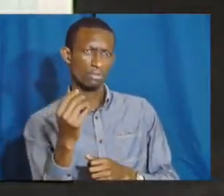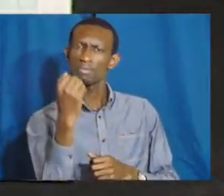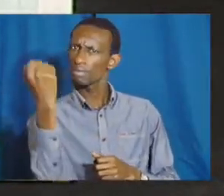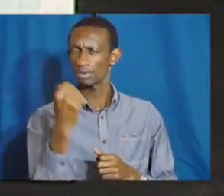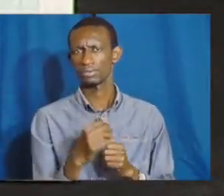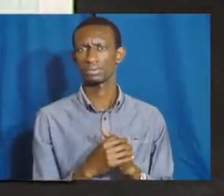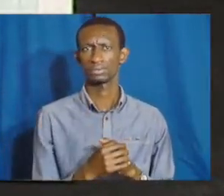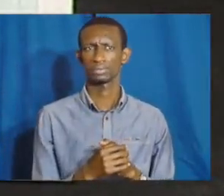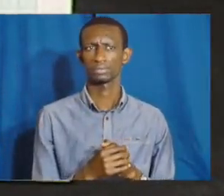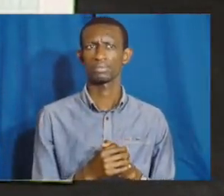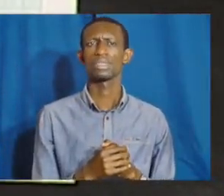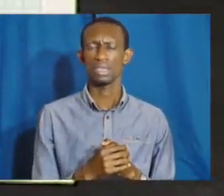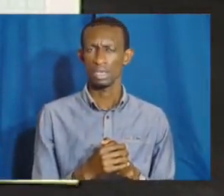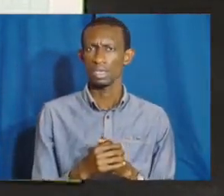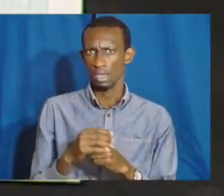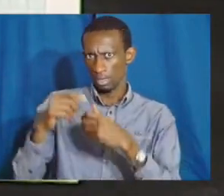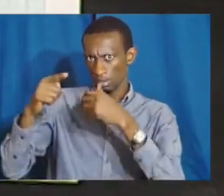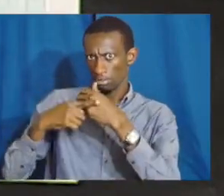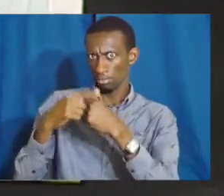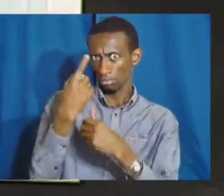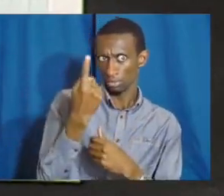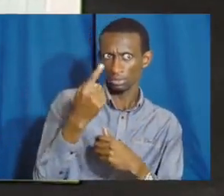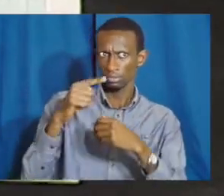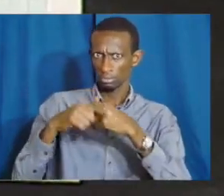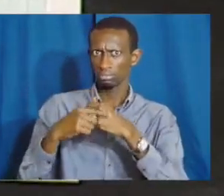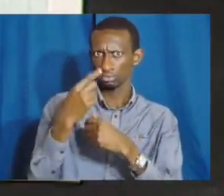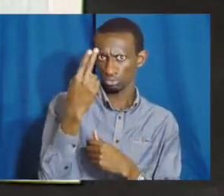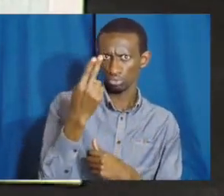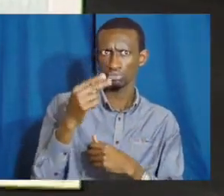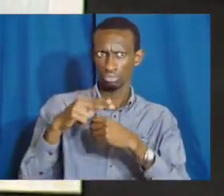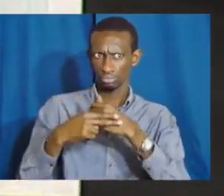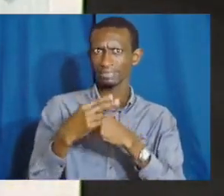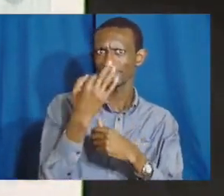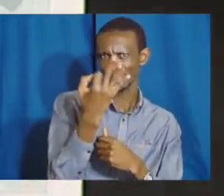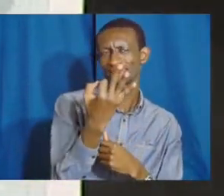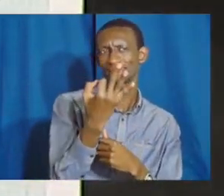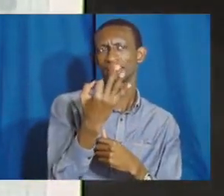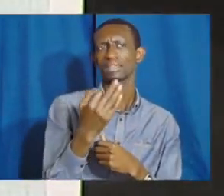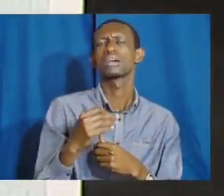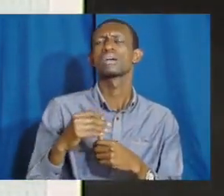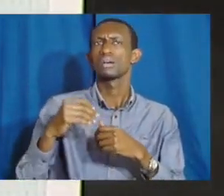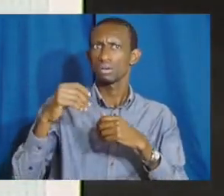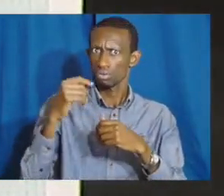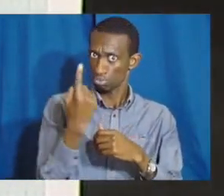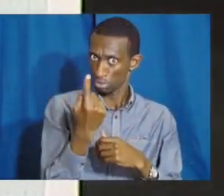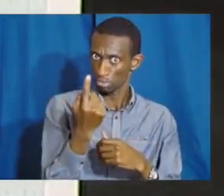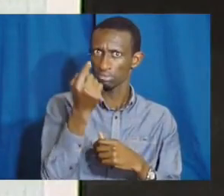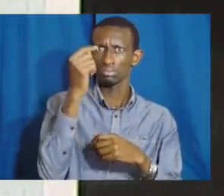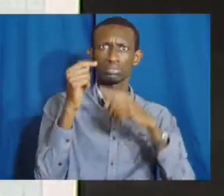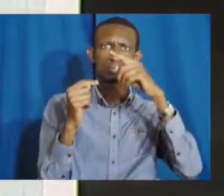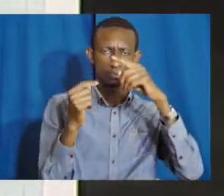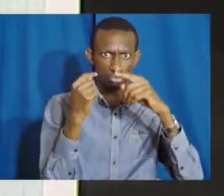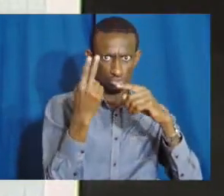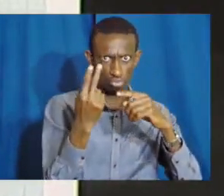5. Negative 1, negative 2, negative 3. Here I have 1,